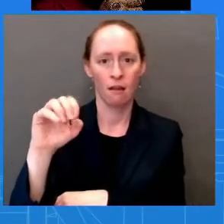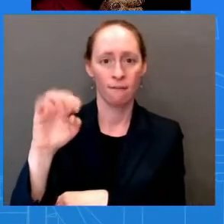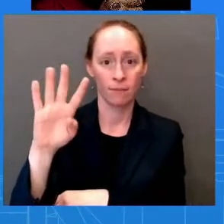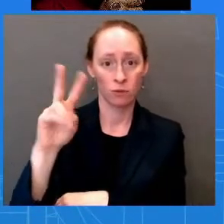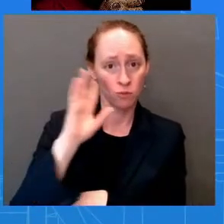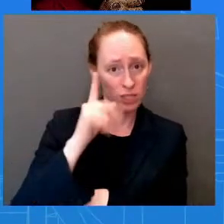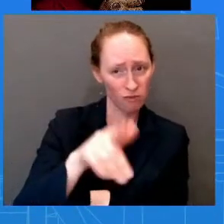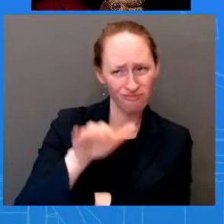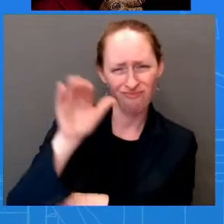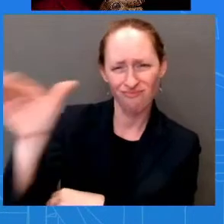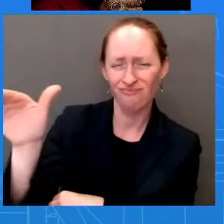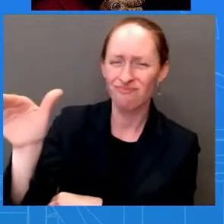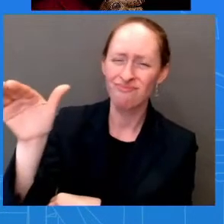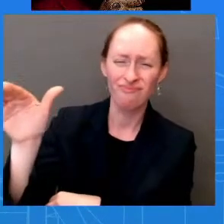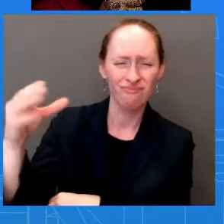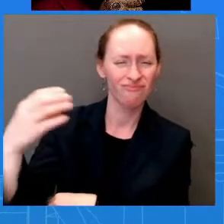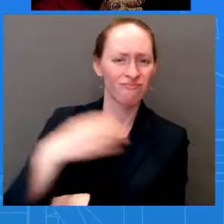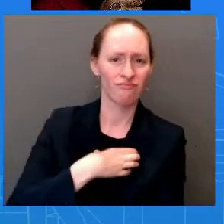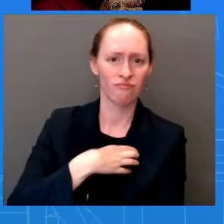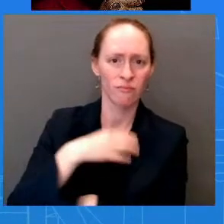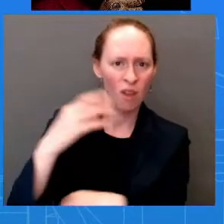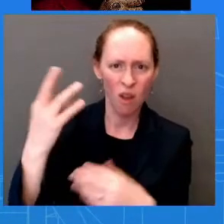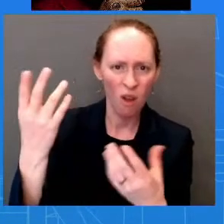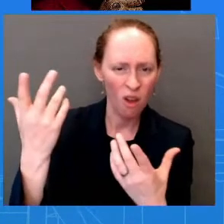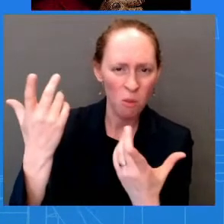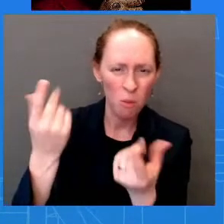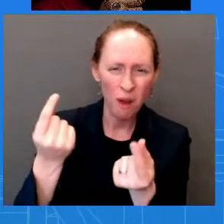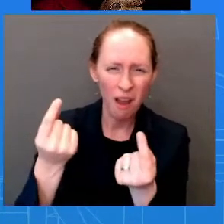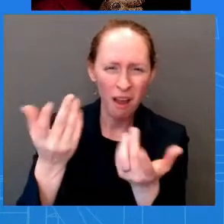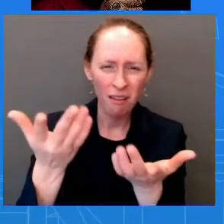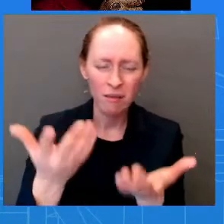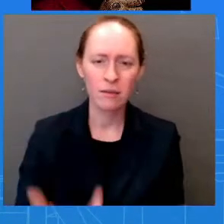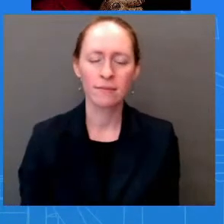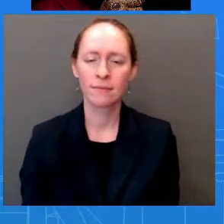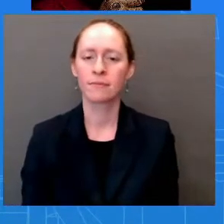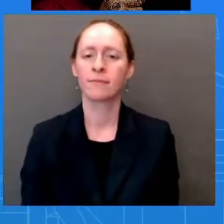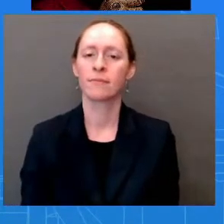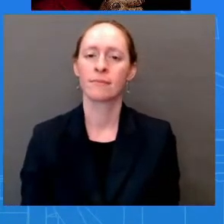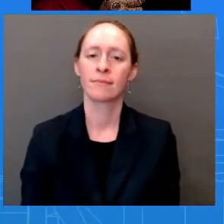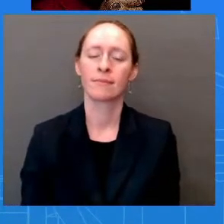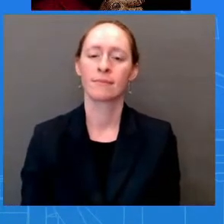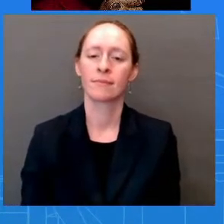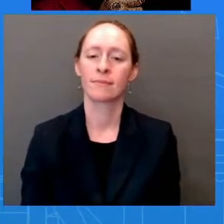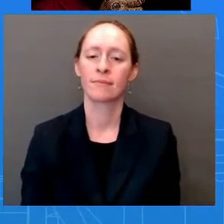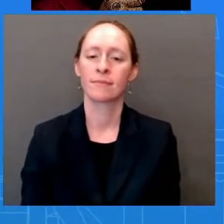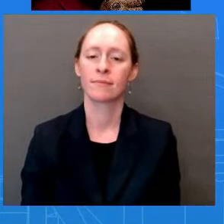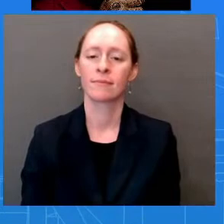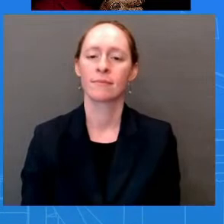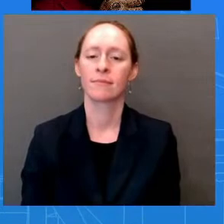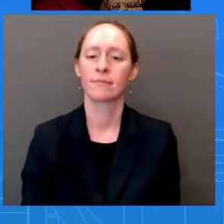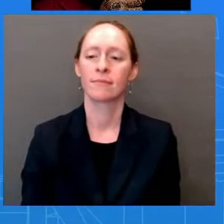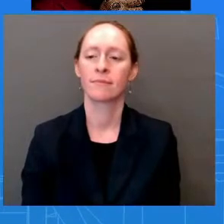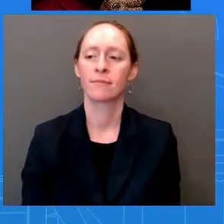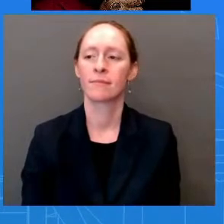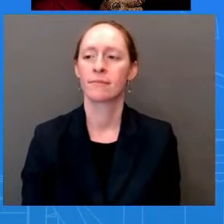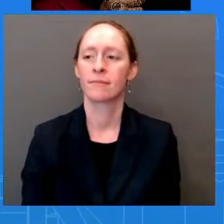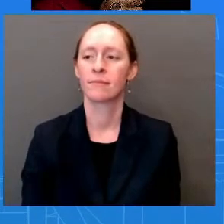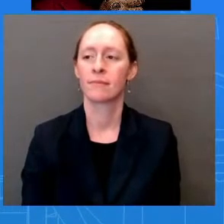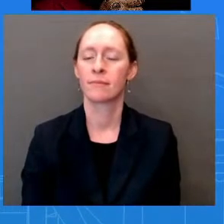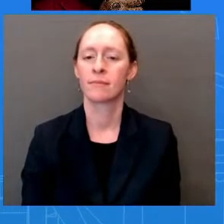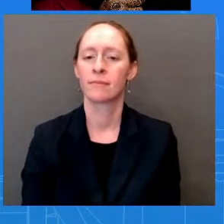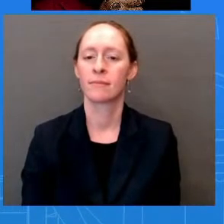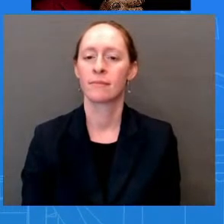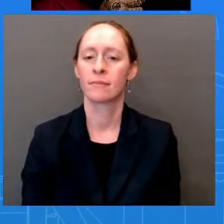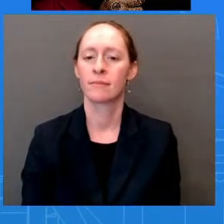been preparing for, just want to make sure that you are aware that I know we get questions about if we've been